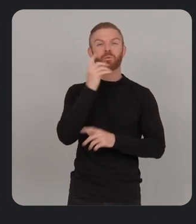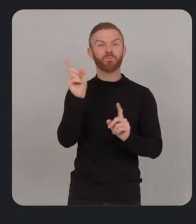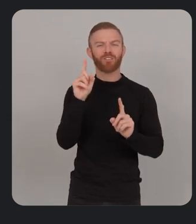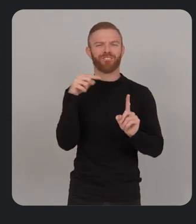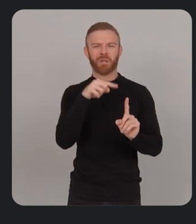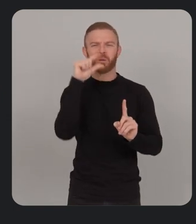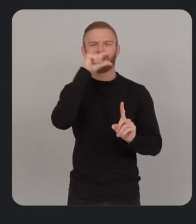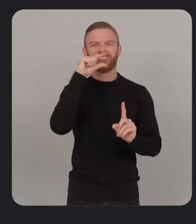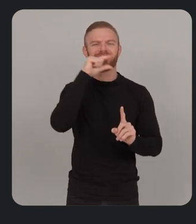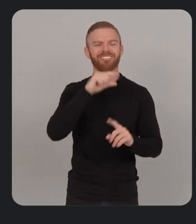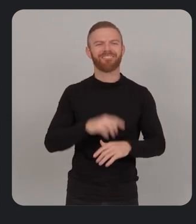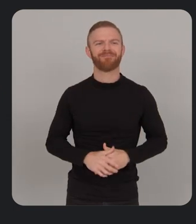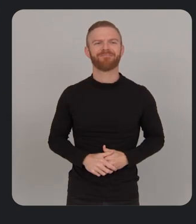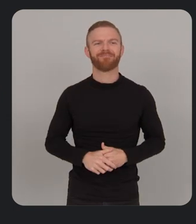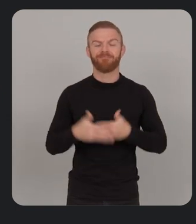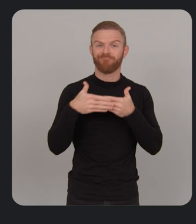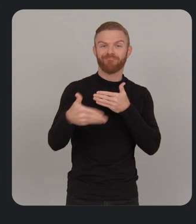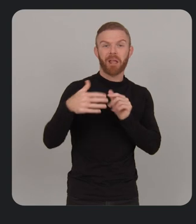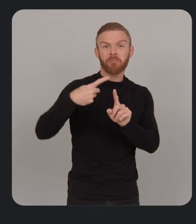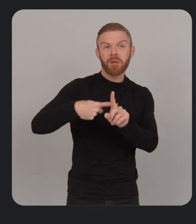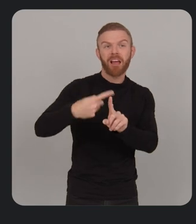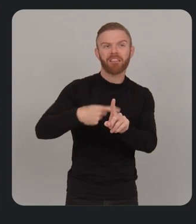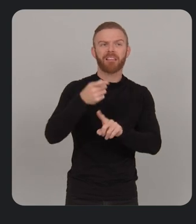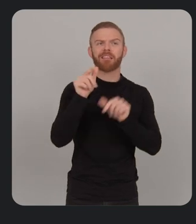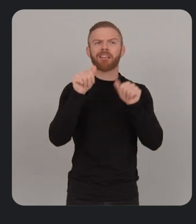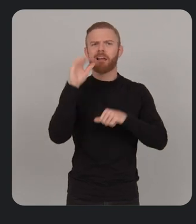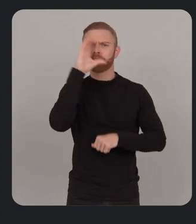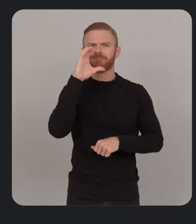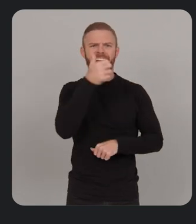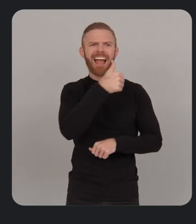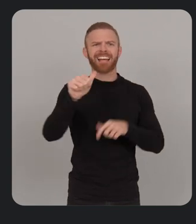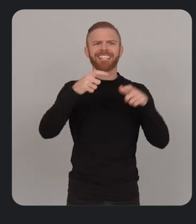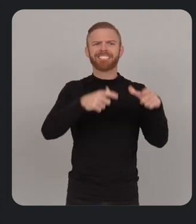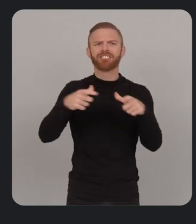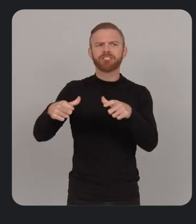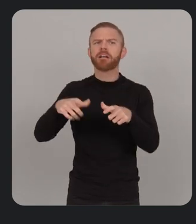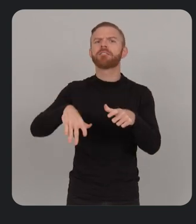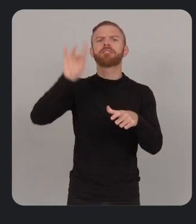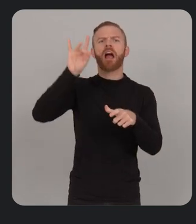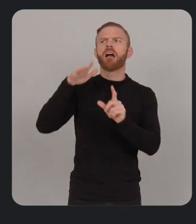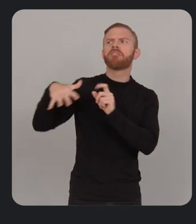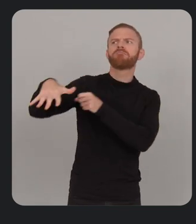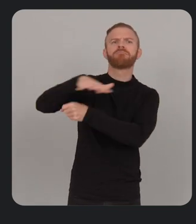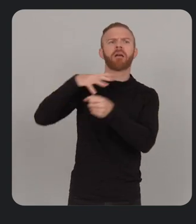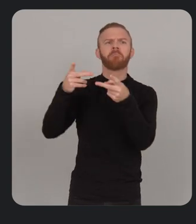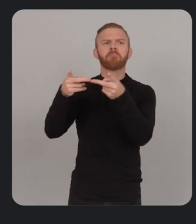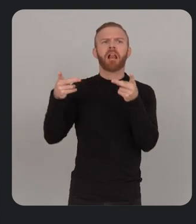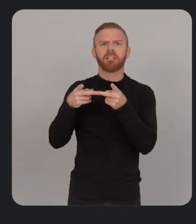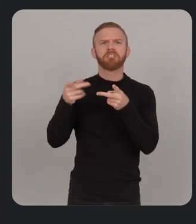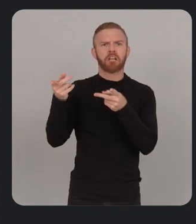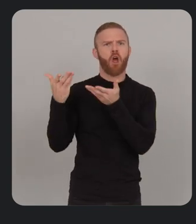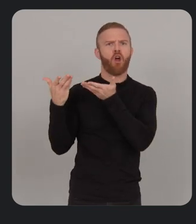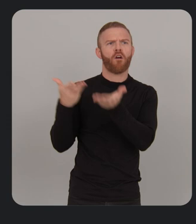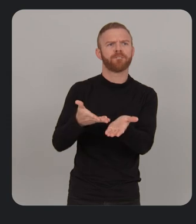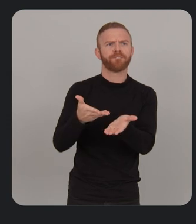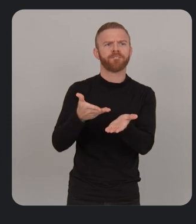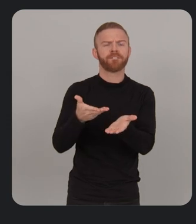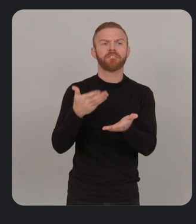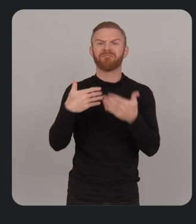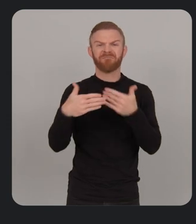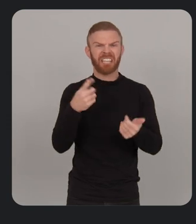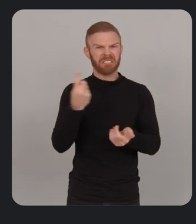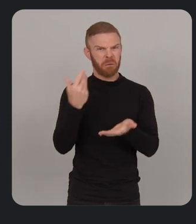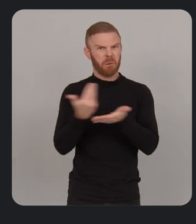Google. In the coming months, you'll be able to search for any dish and find local places that offer it. Whether